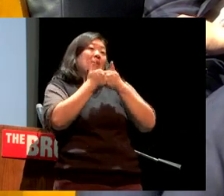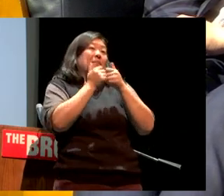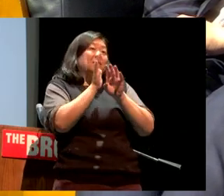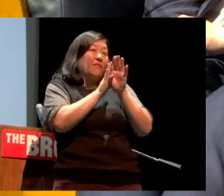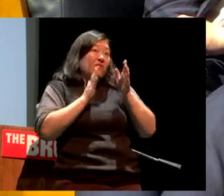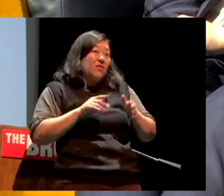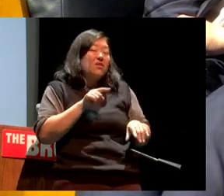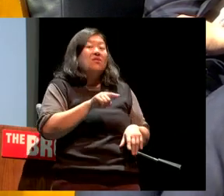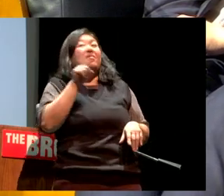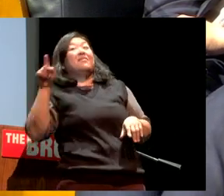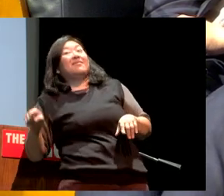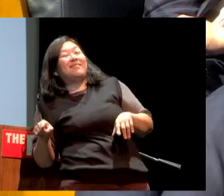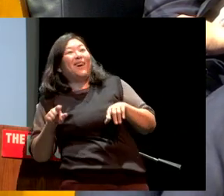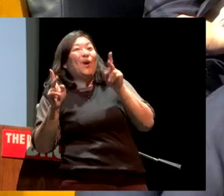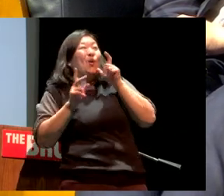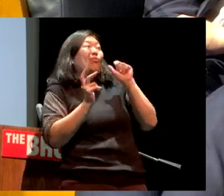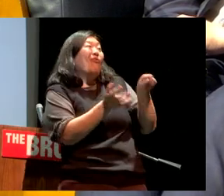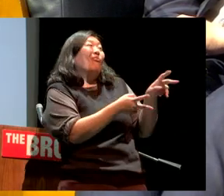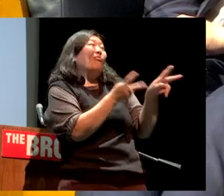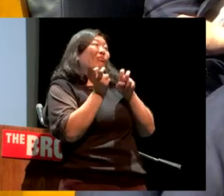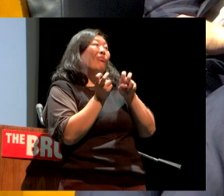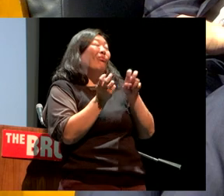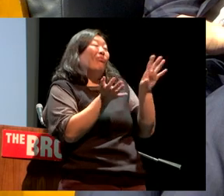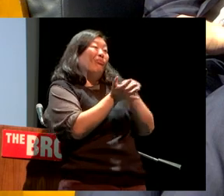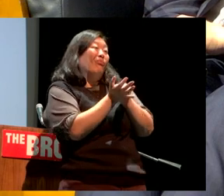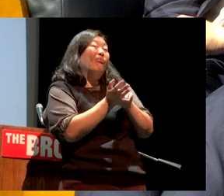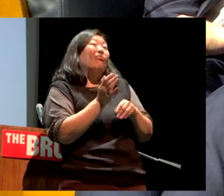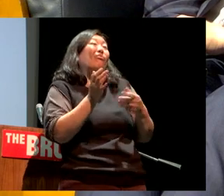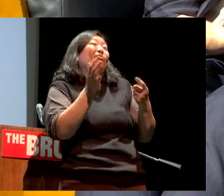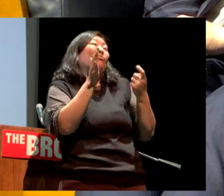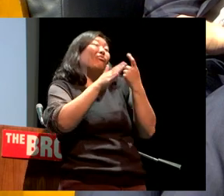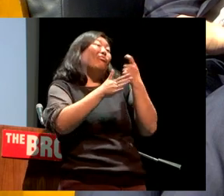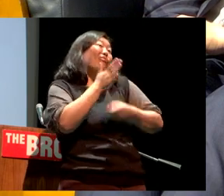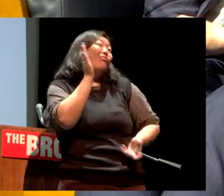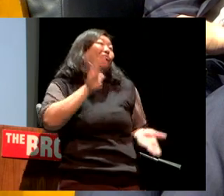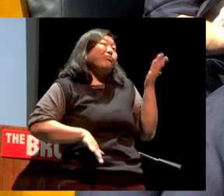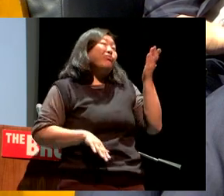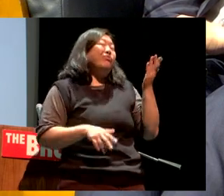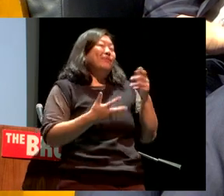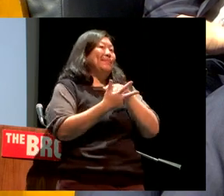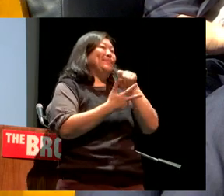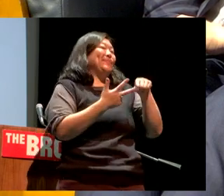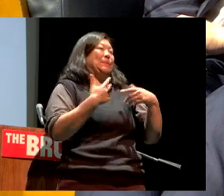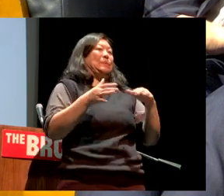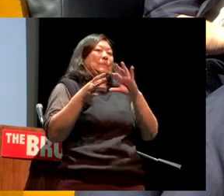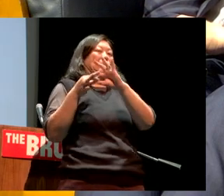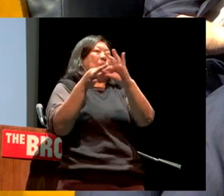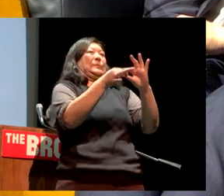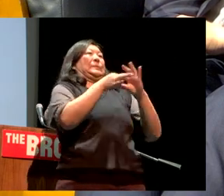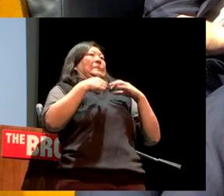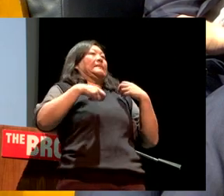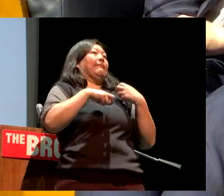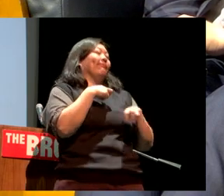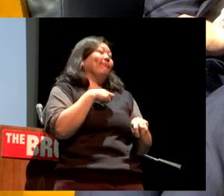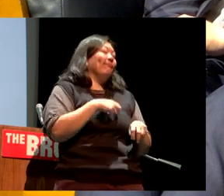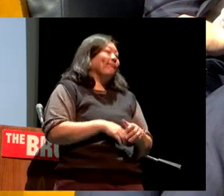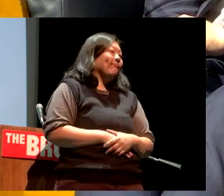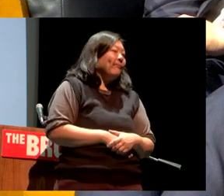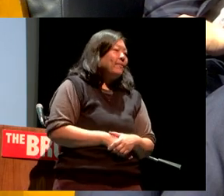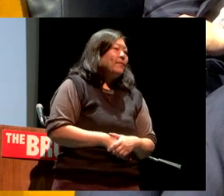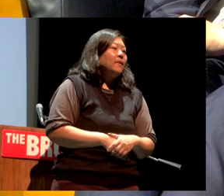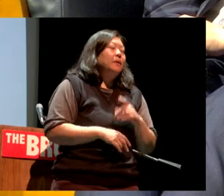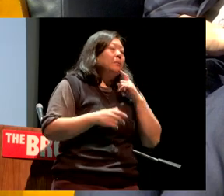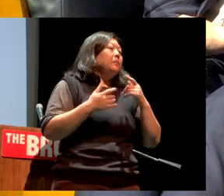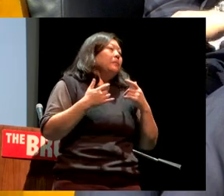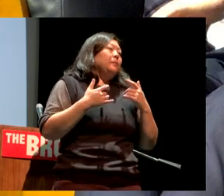actually to be good, even though it's a play-to-earn mechanic, you will have some competition around, you know, people will always go towards a game that has a good gameplay